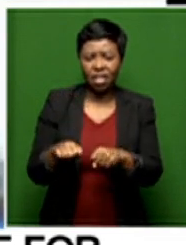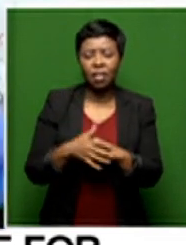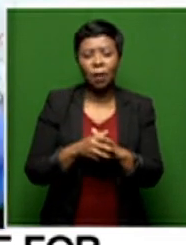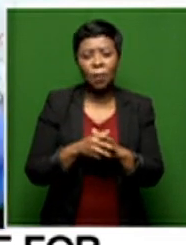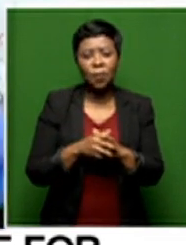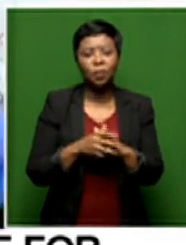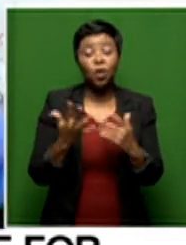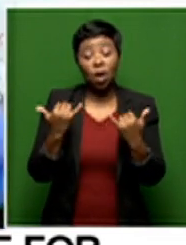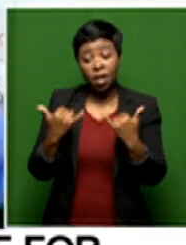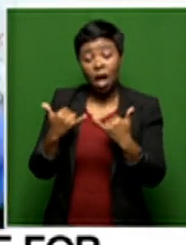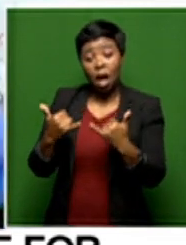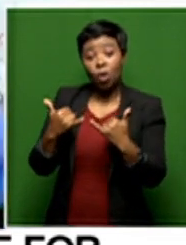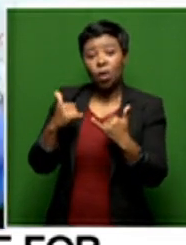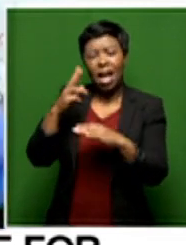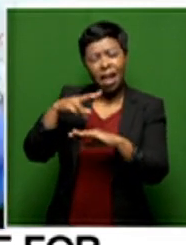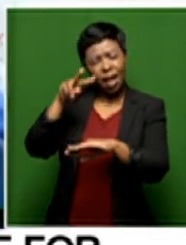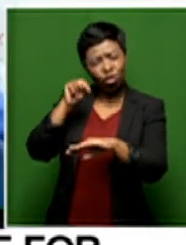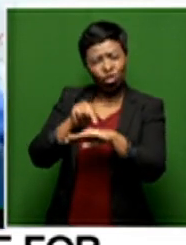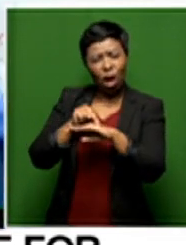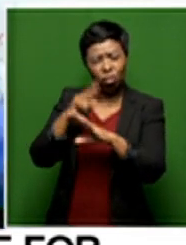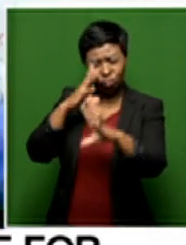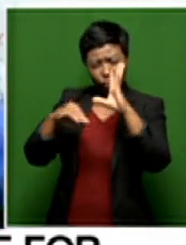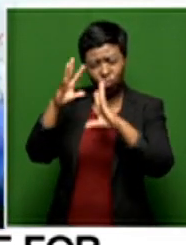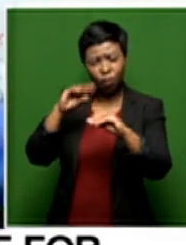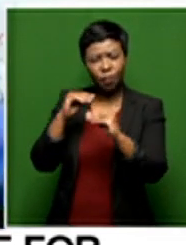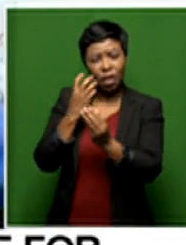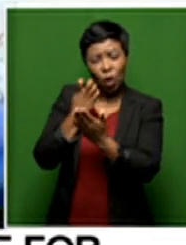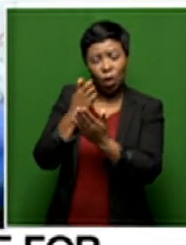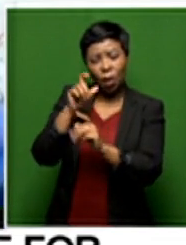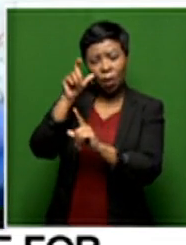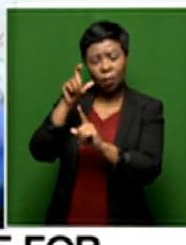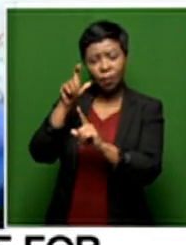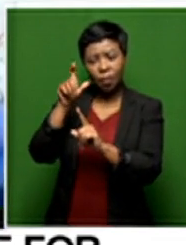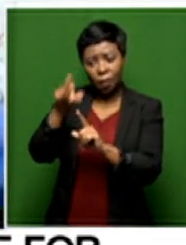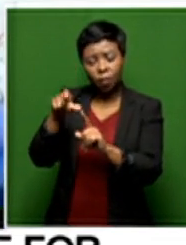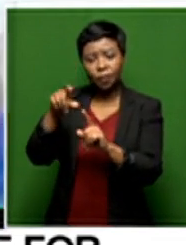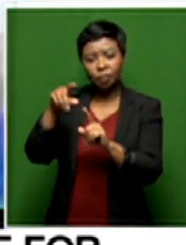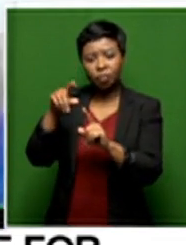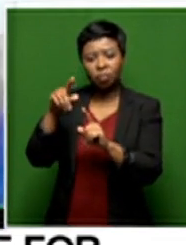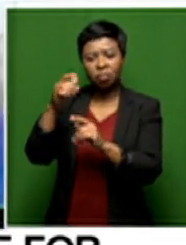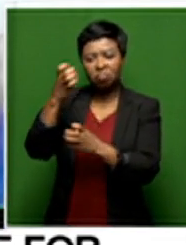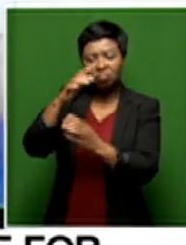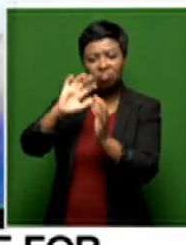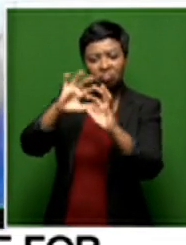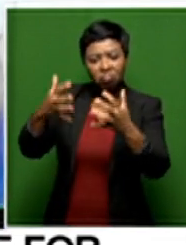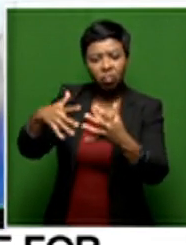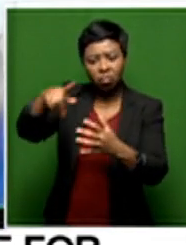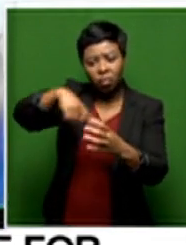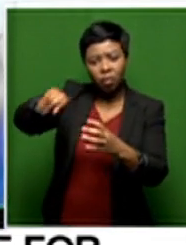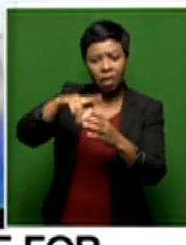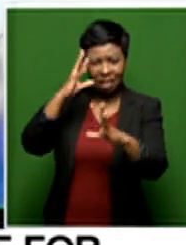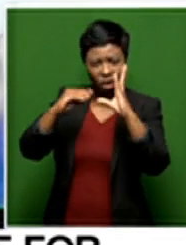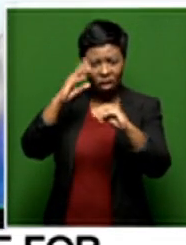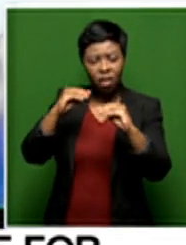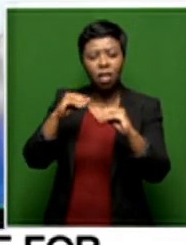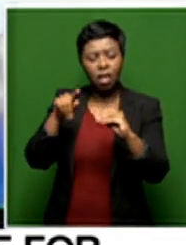recent study in Nature, ecologists showed that plants growing near streetlights were actually pollinated far less often